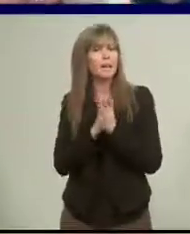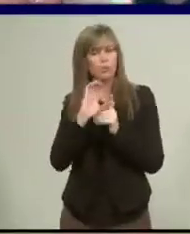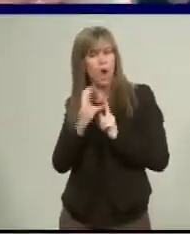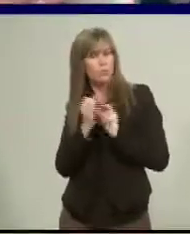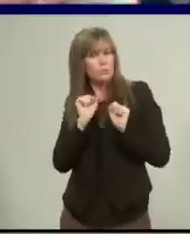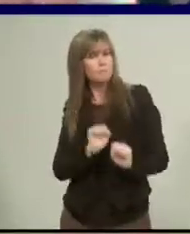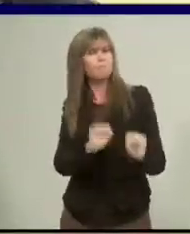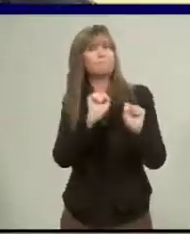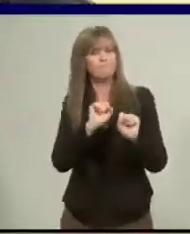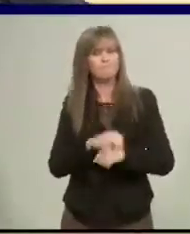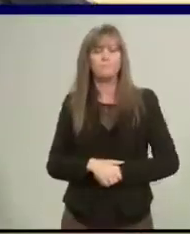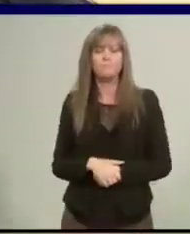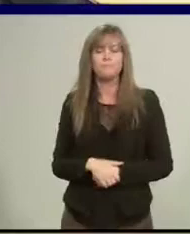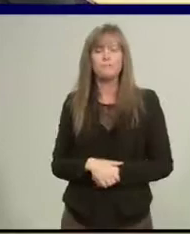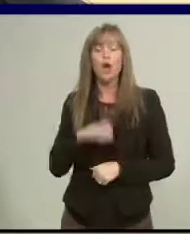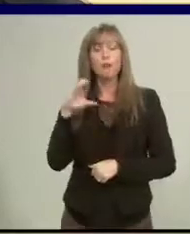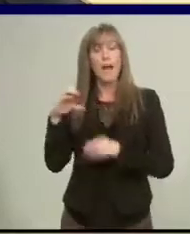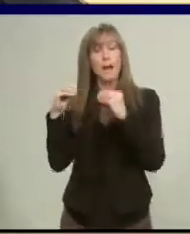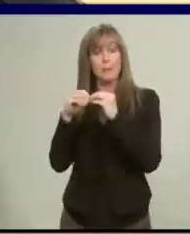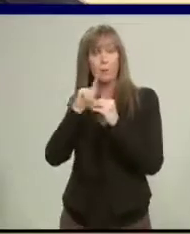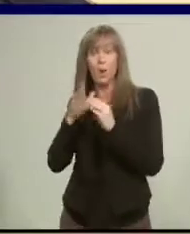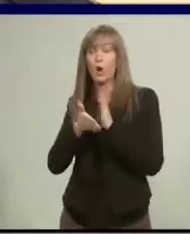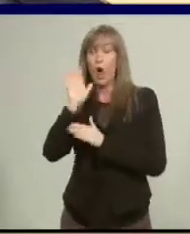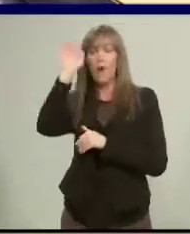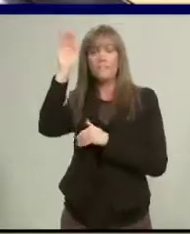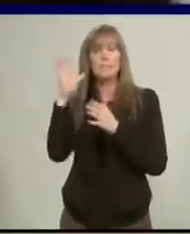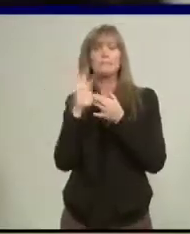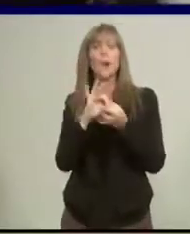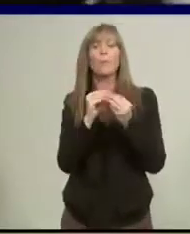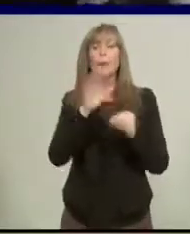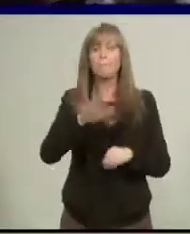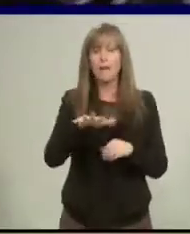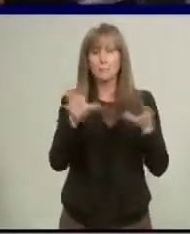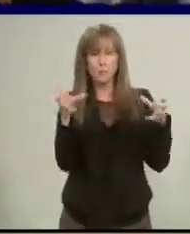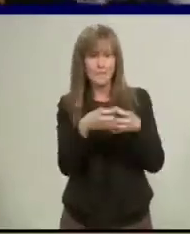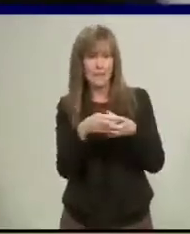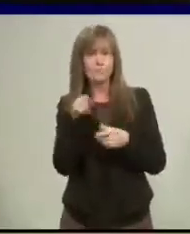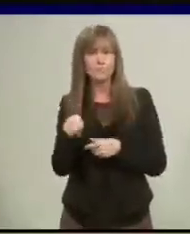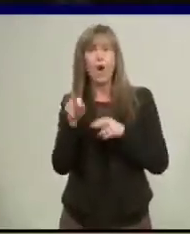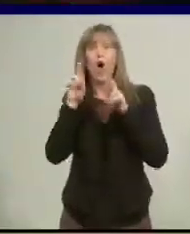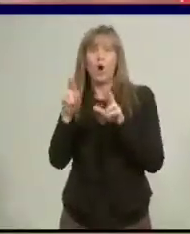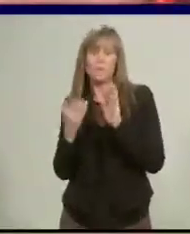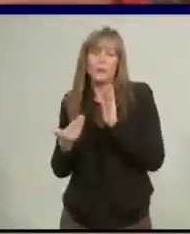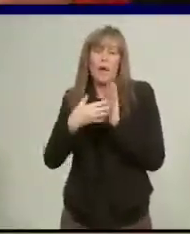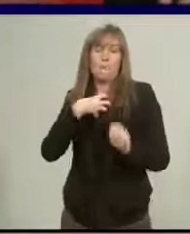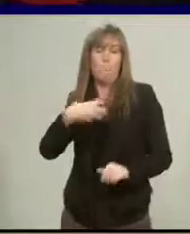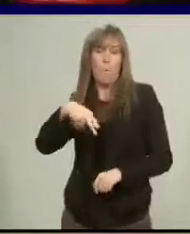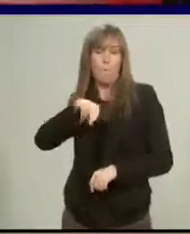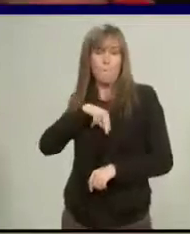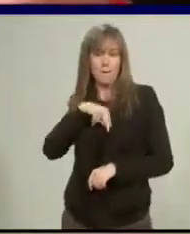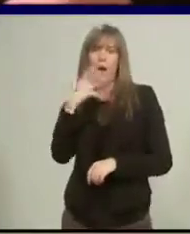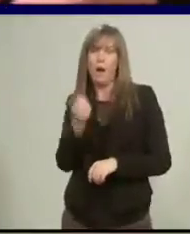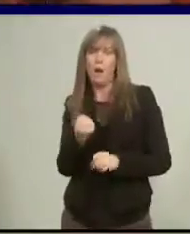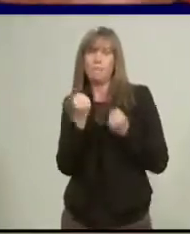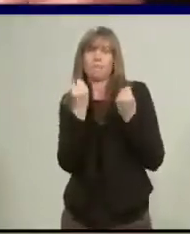Special Olympics, I think. Craig Bennett's heading overseas with the basketball team, hoping to add to his already impressive medal haul. He's